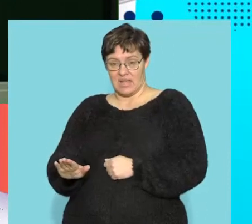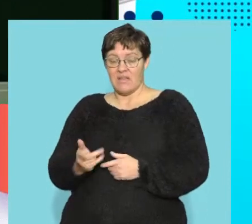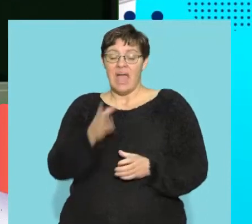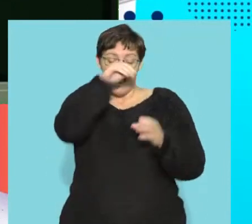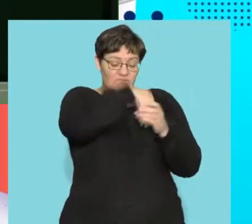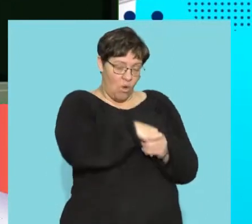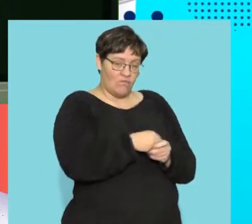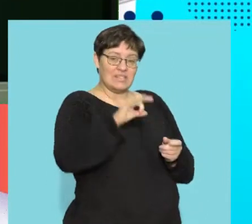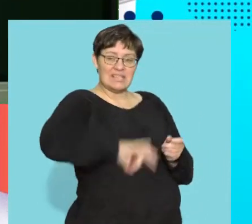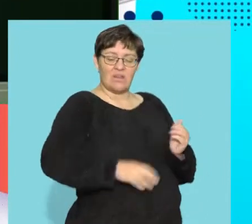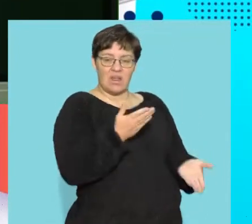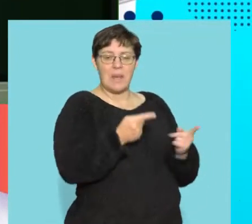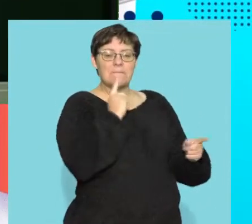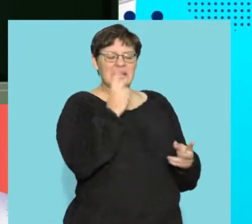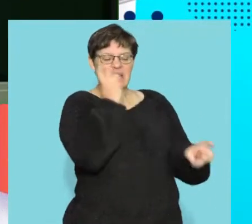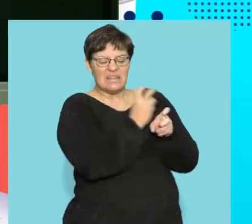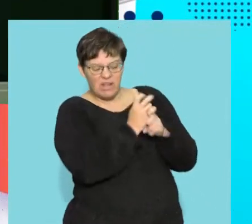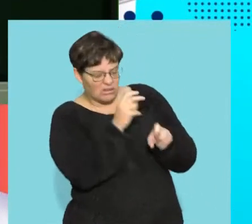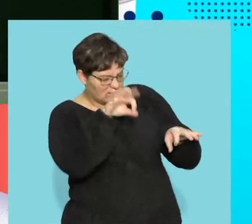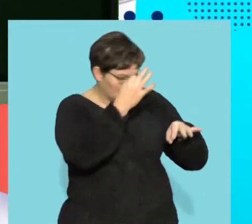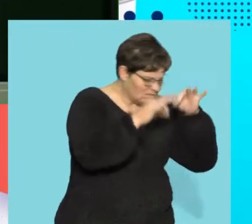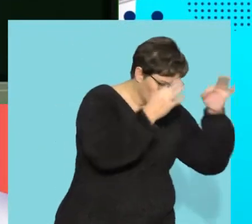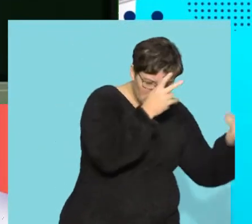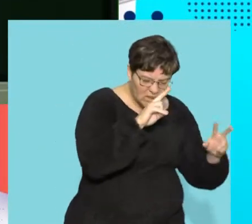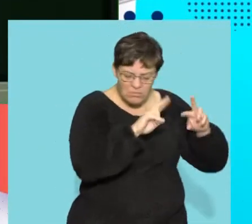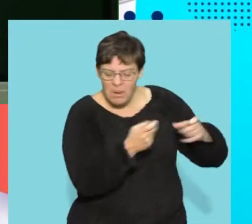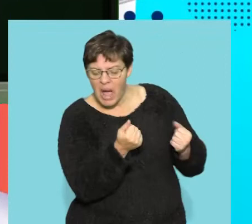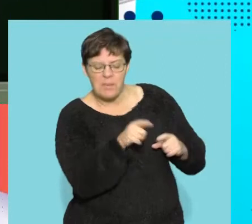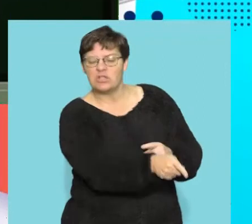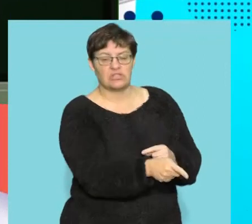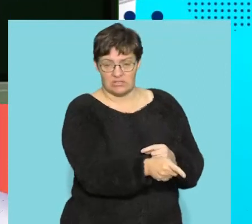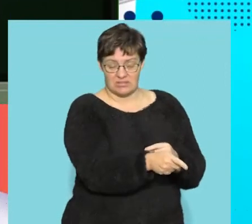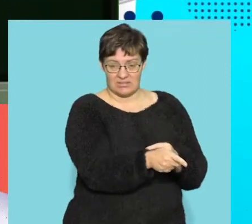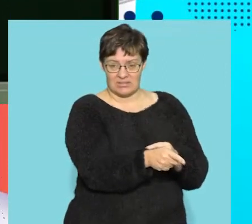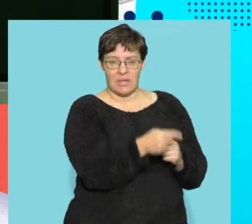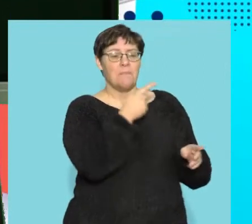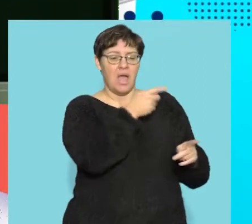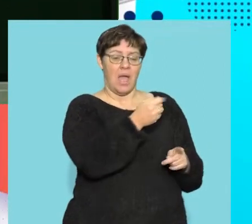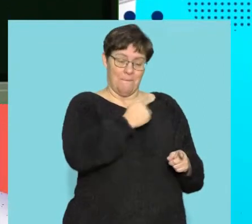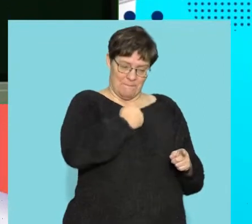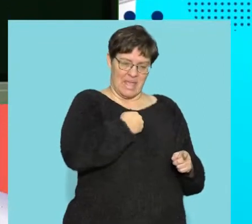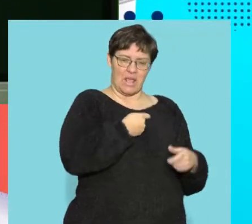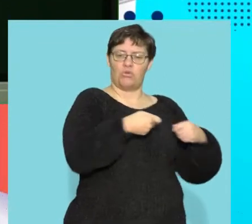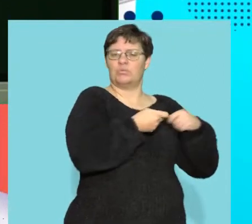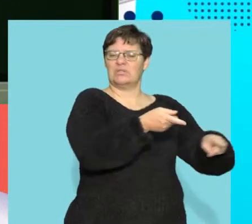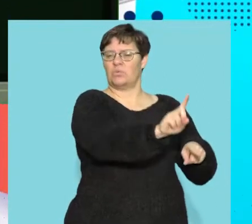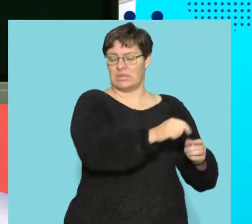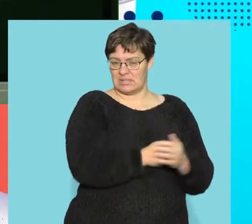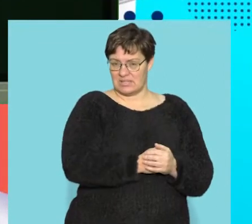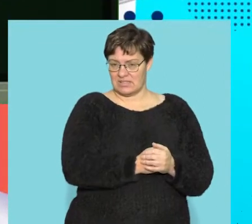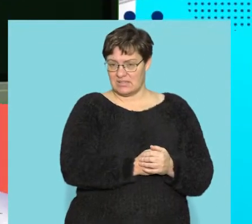it's difficult to find it, to find the actual amount. What was my employer's contribution? As you can see, the total expense